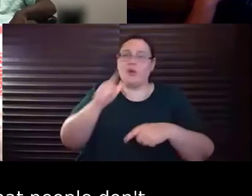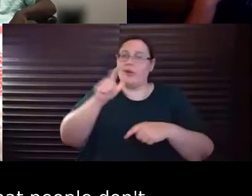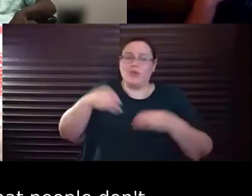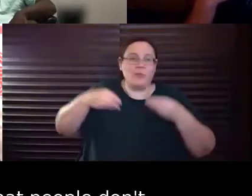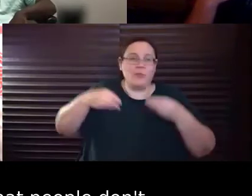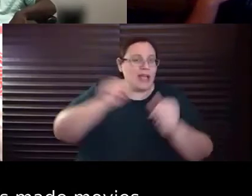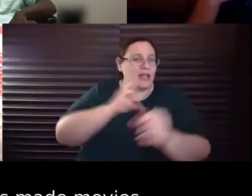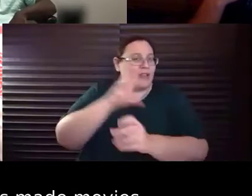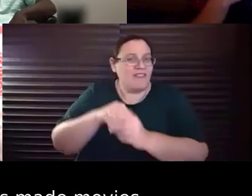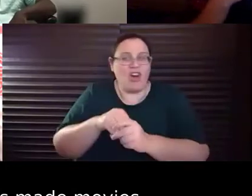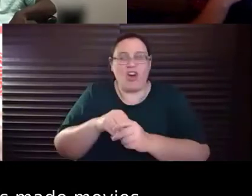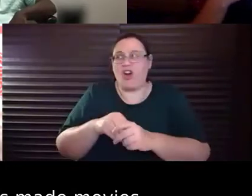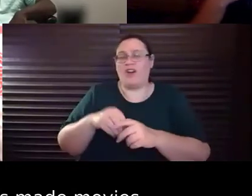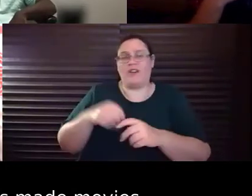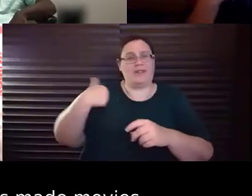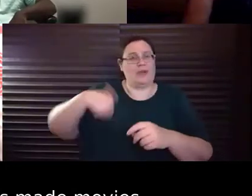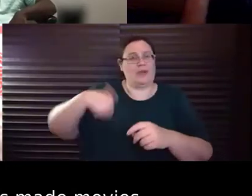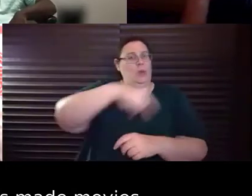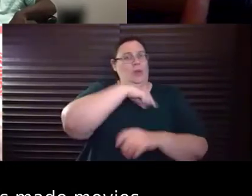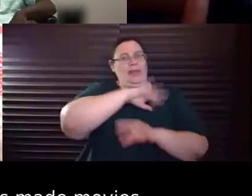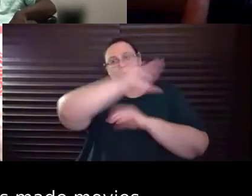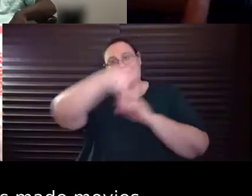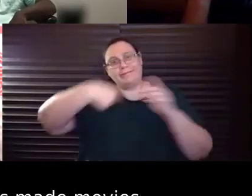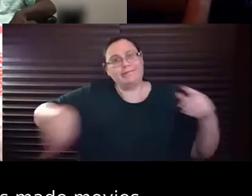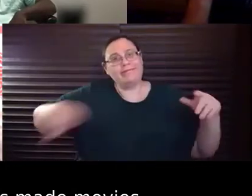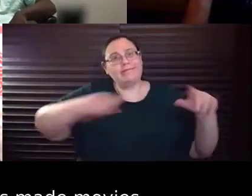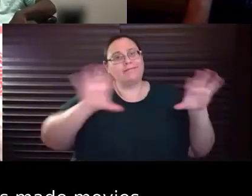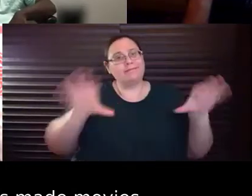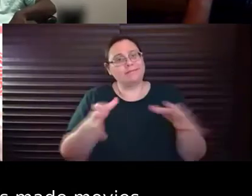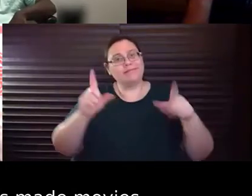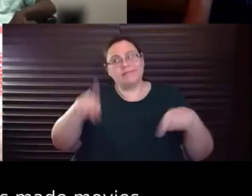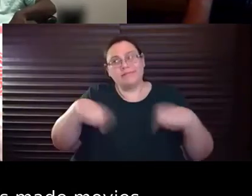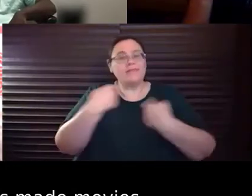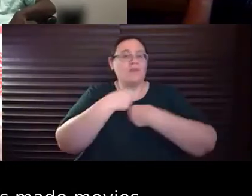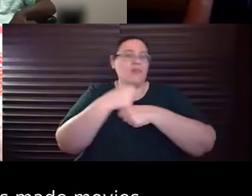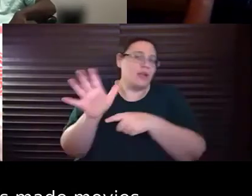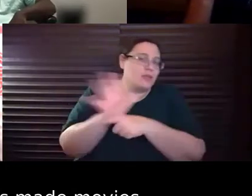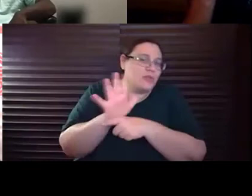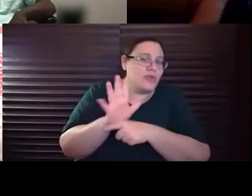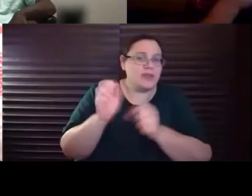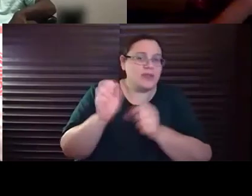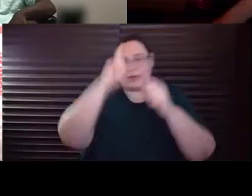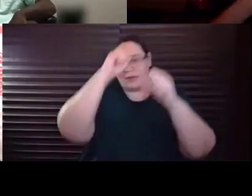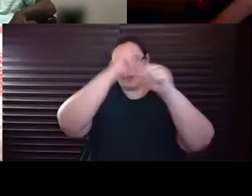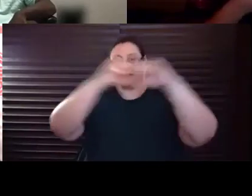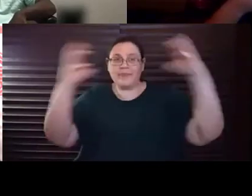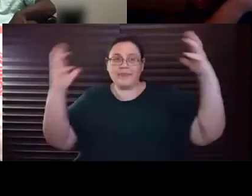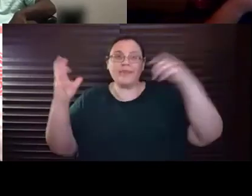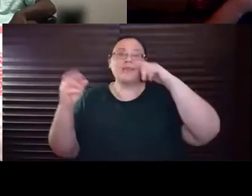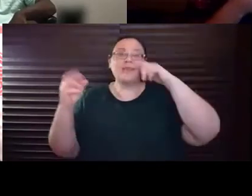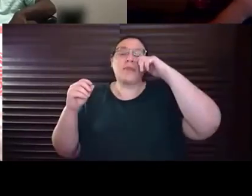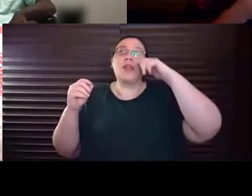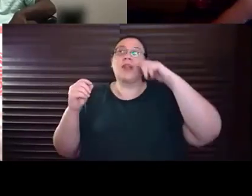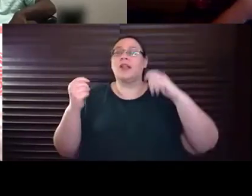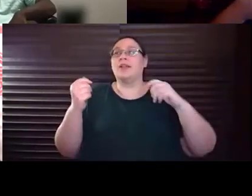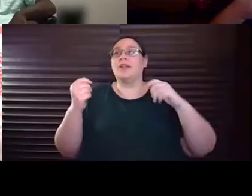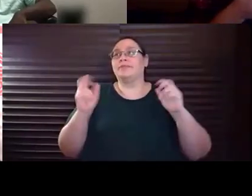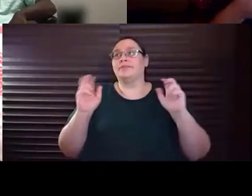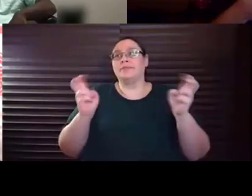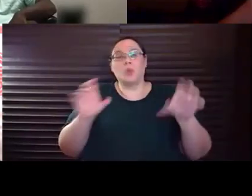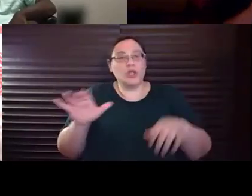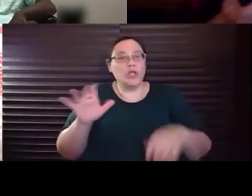were all just sort of like, we've always made movies with the mindset of like, we're kind of doing it